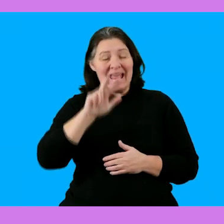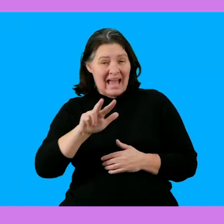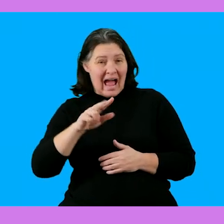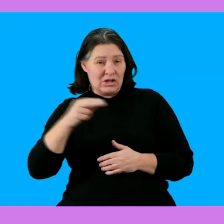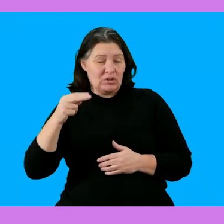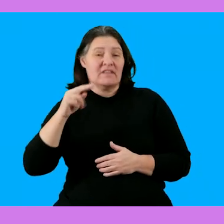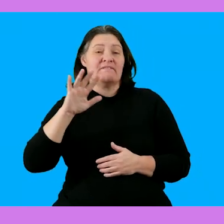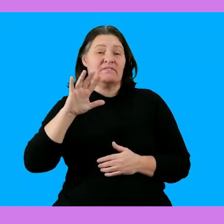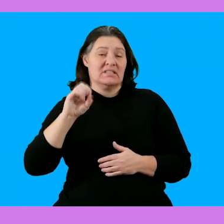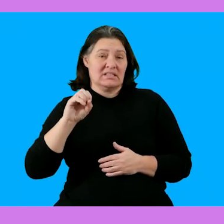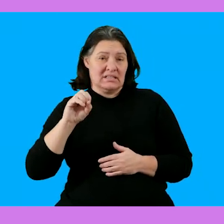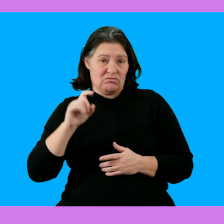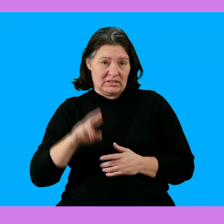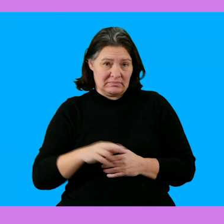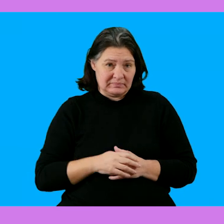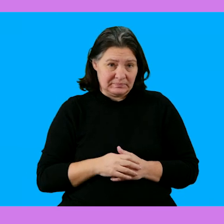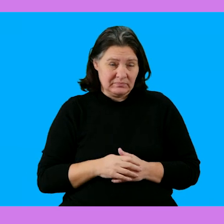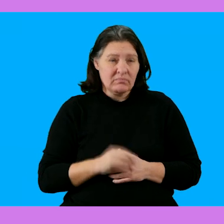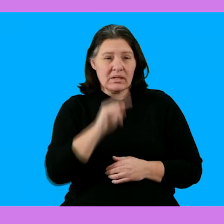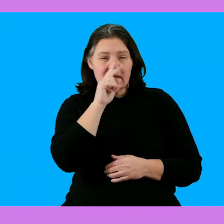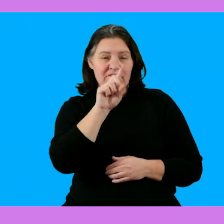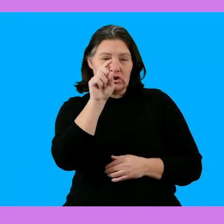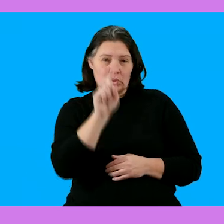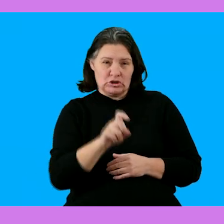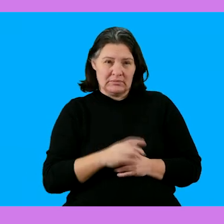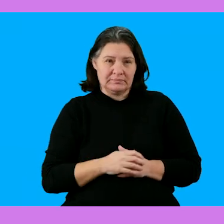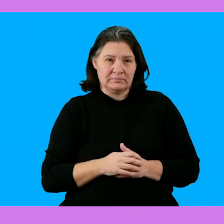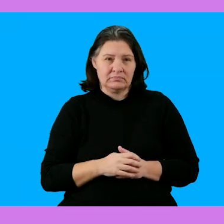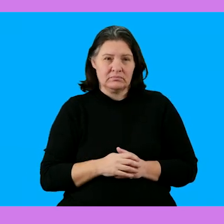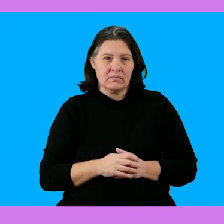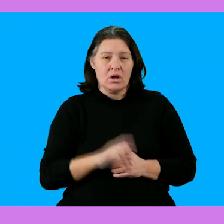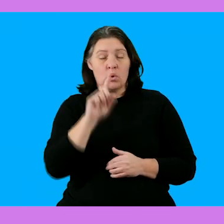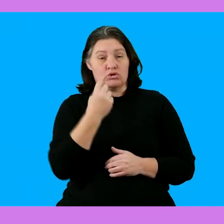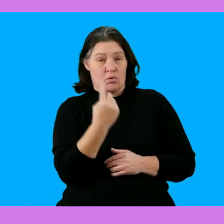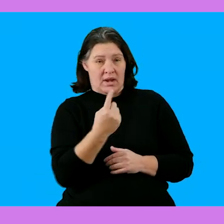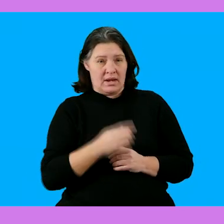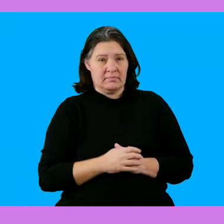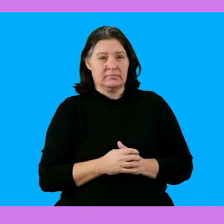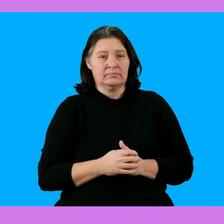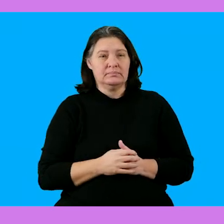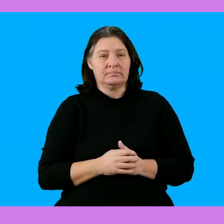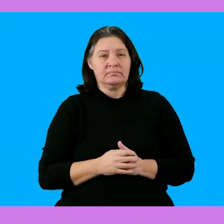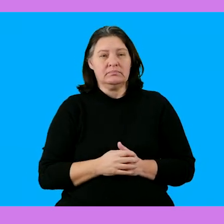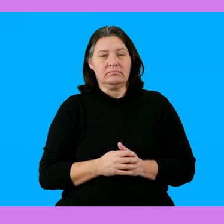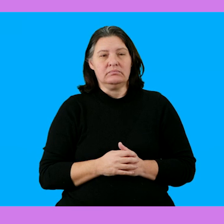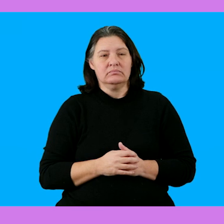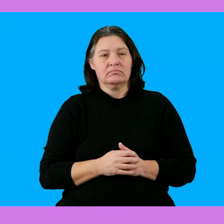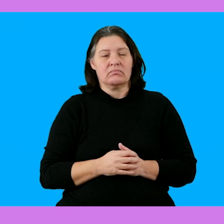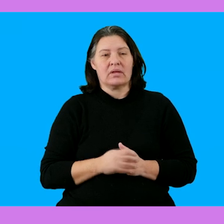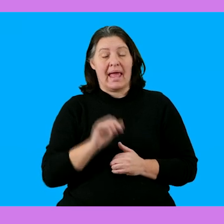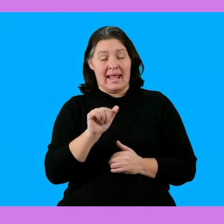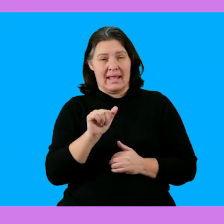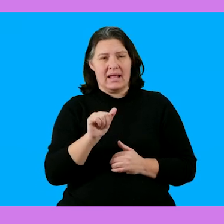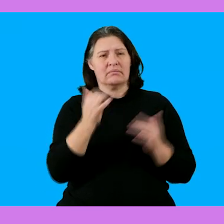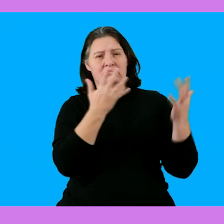2,850 Rand. Okay, so that's our context. So let's look at our first question. Question number 1A.